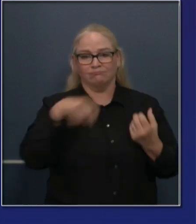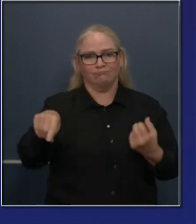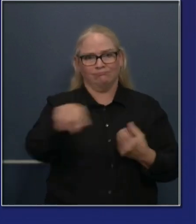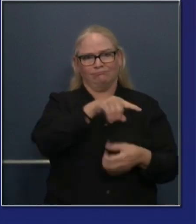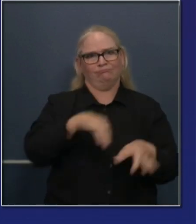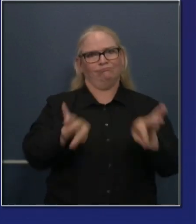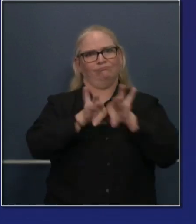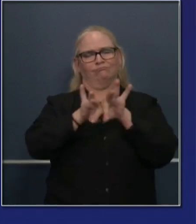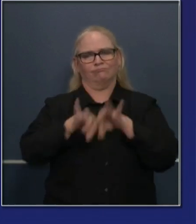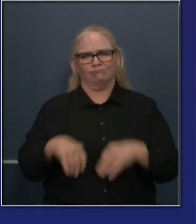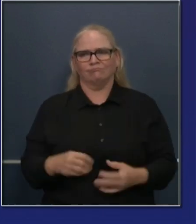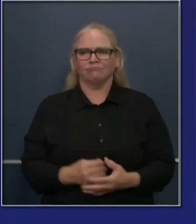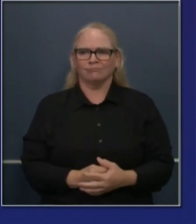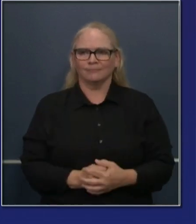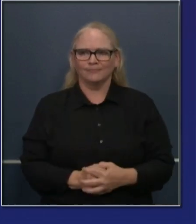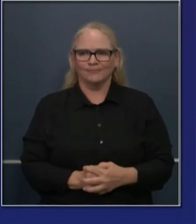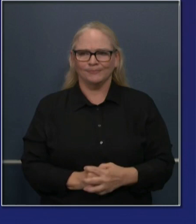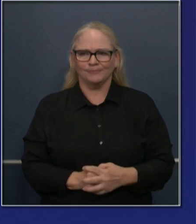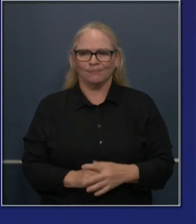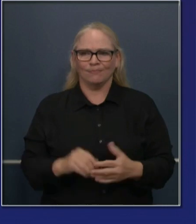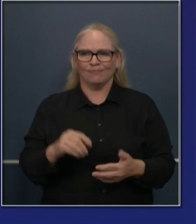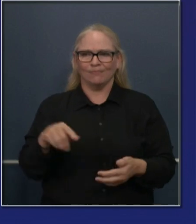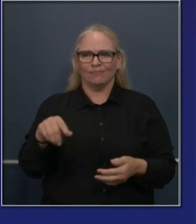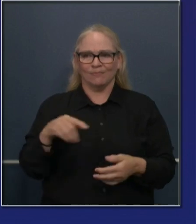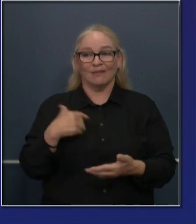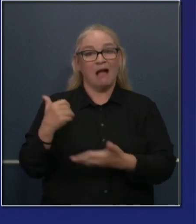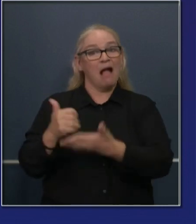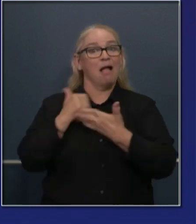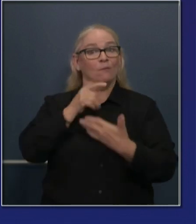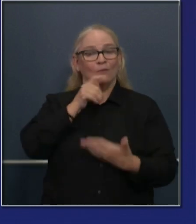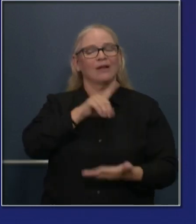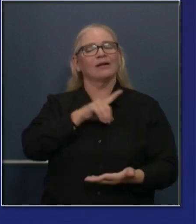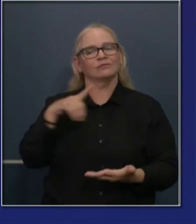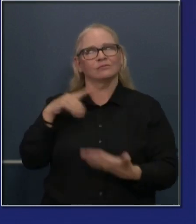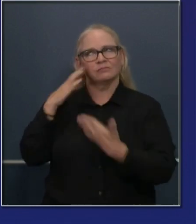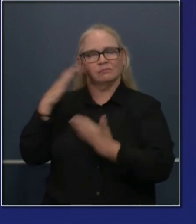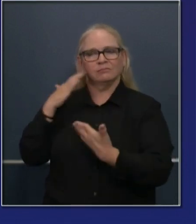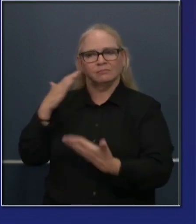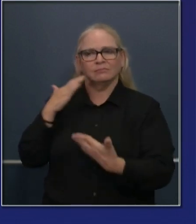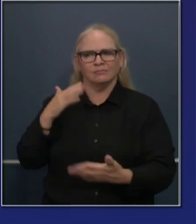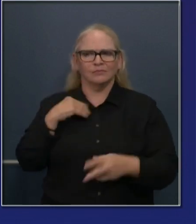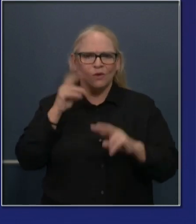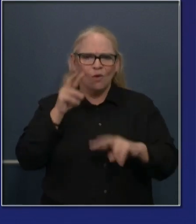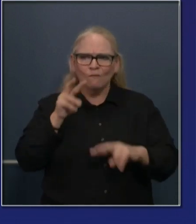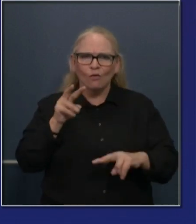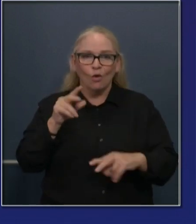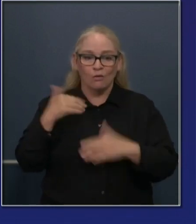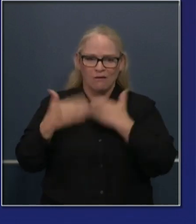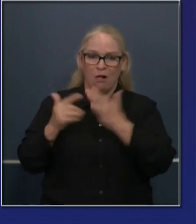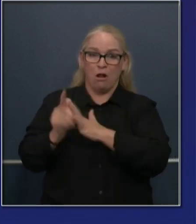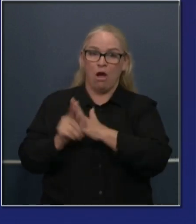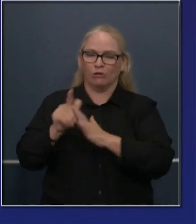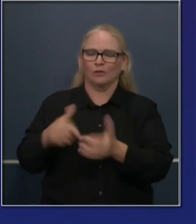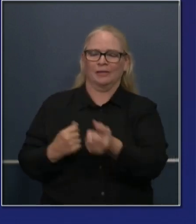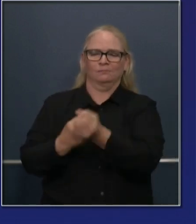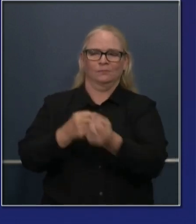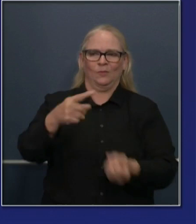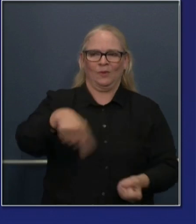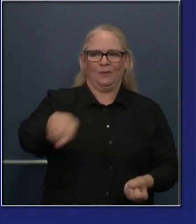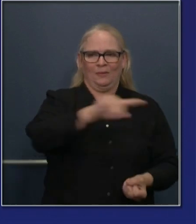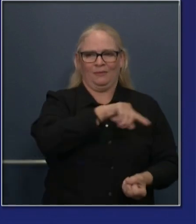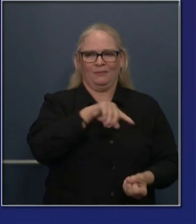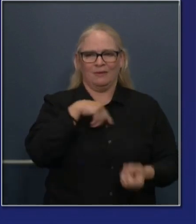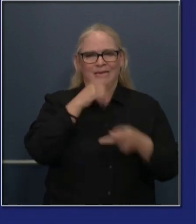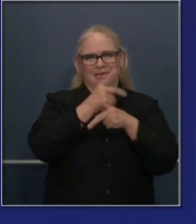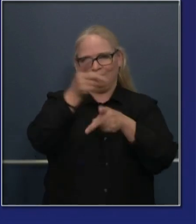with the legislature. And we look forward to updating you on the progress in all those areas very soon.